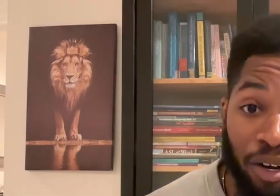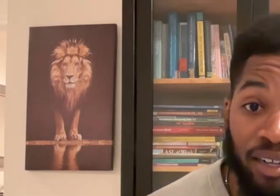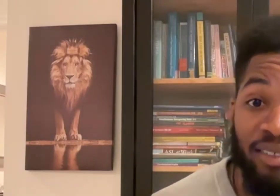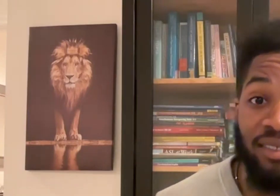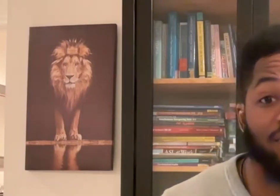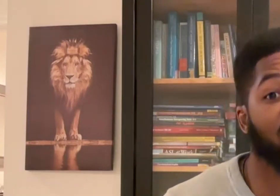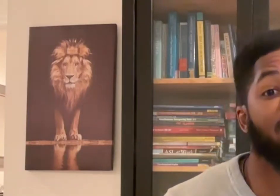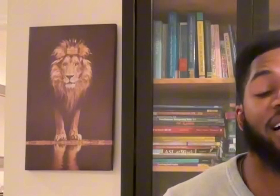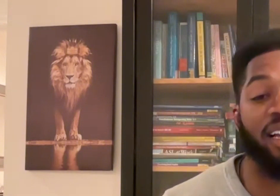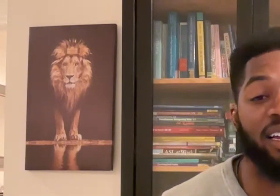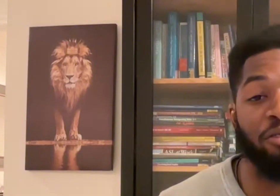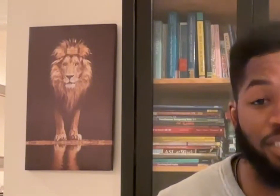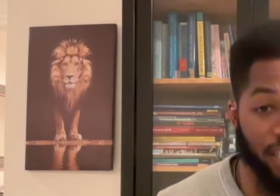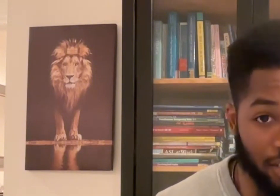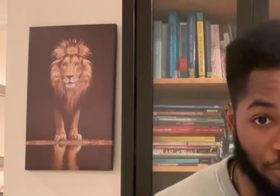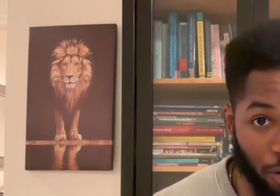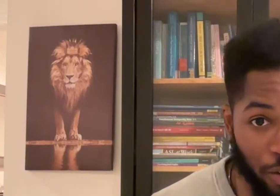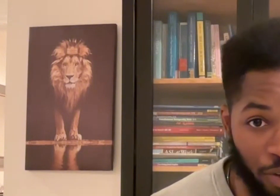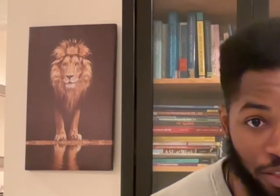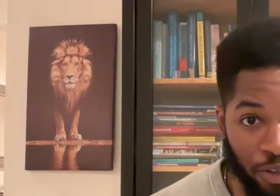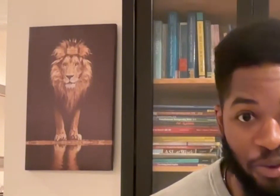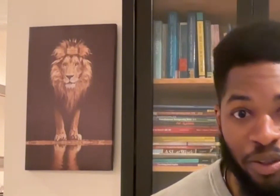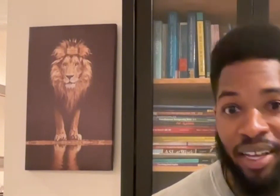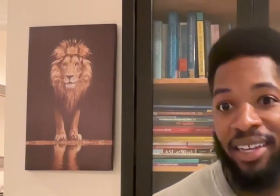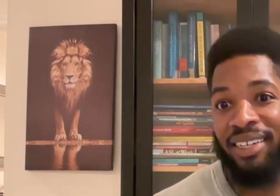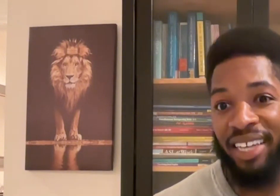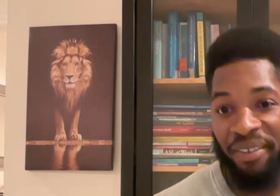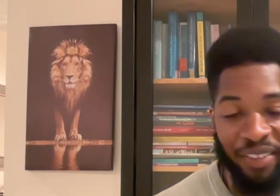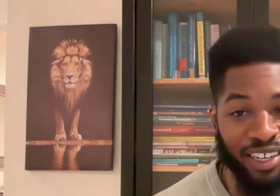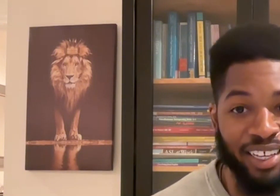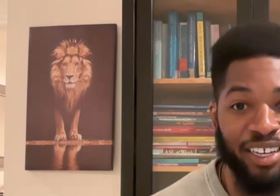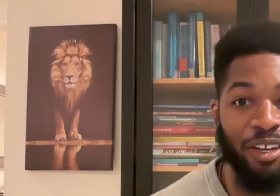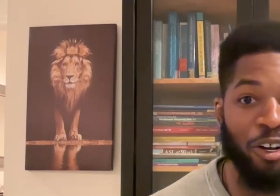All right. Well, again, it was nice working with you.